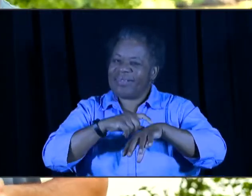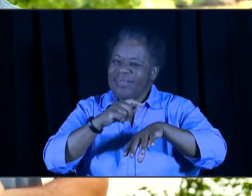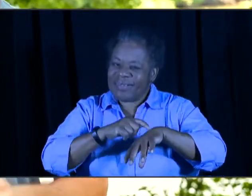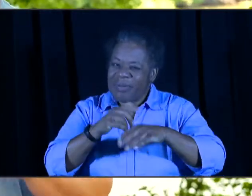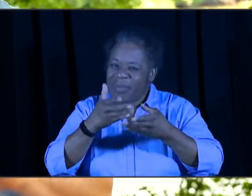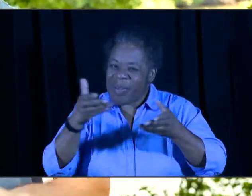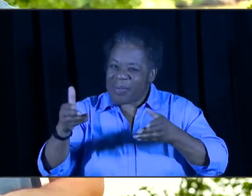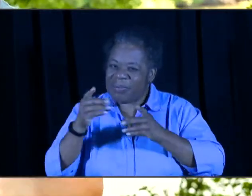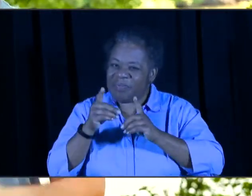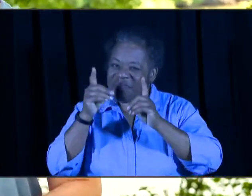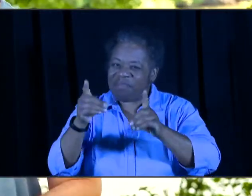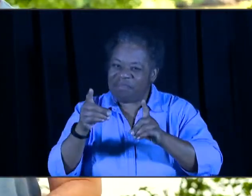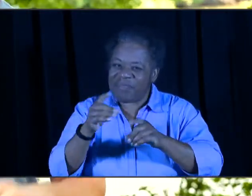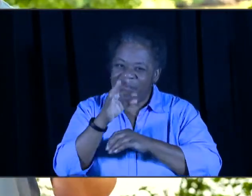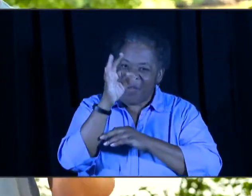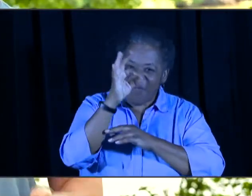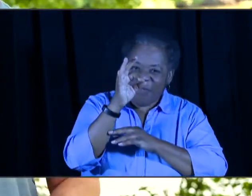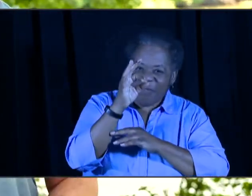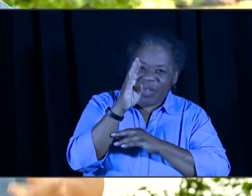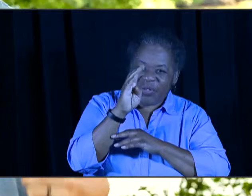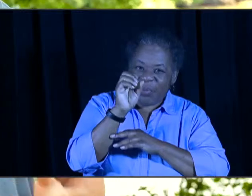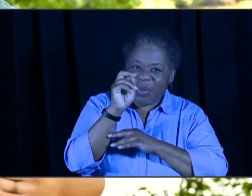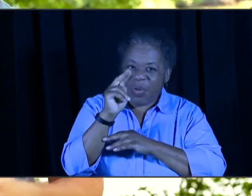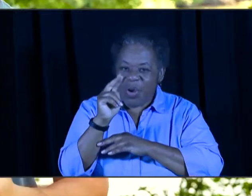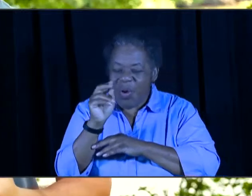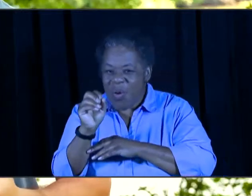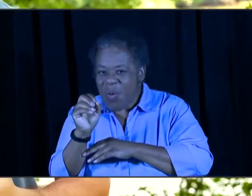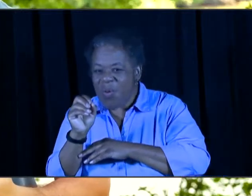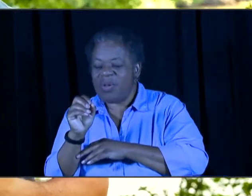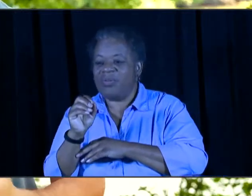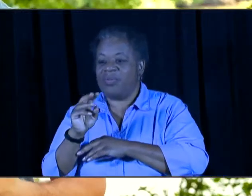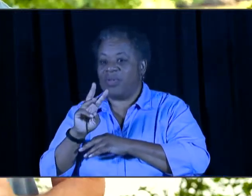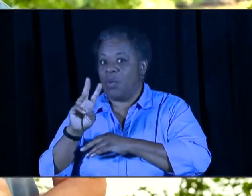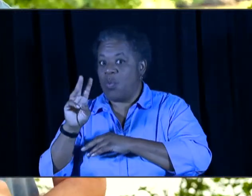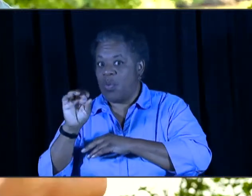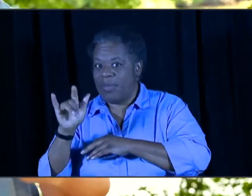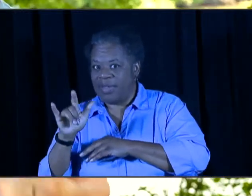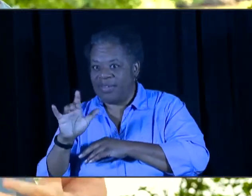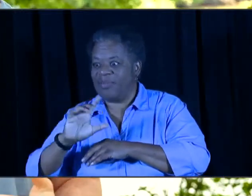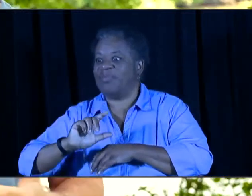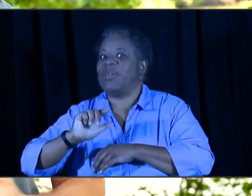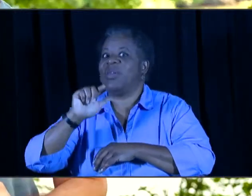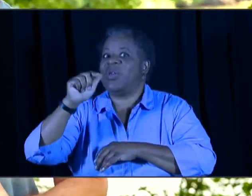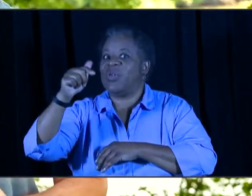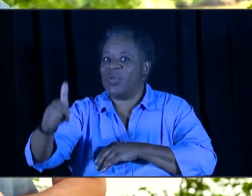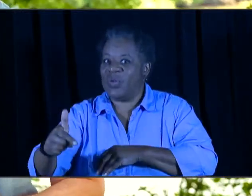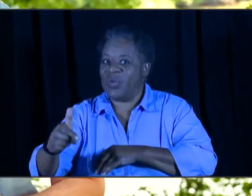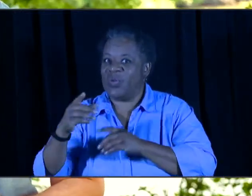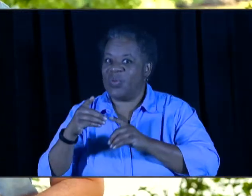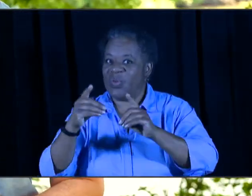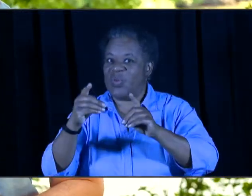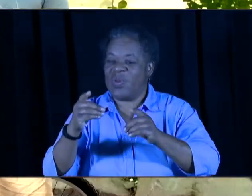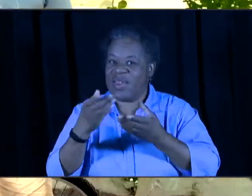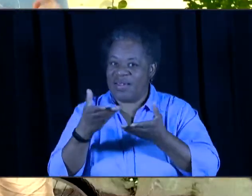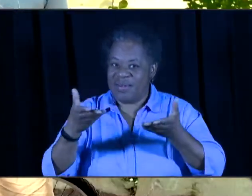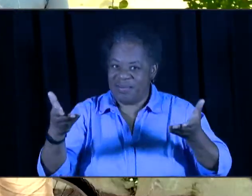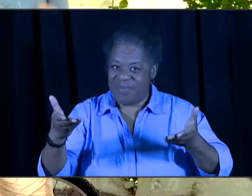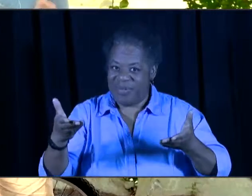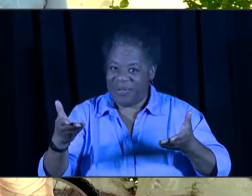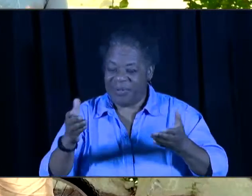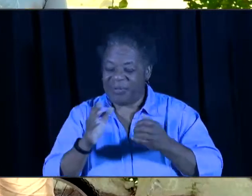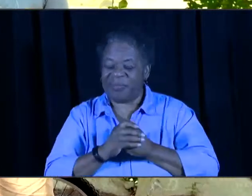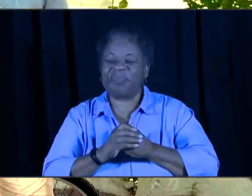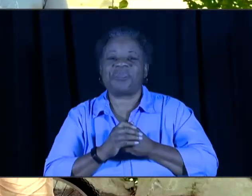items. So Foxborough and Wilmington, you guys are up, and don't forget to donate those items so we can slime Pastor Brian.